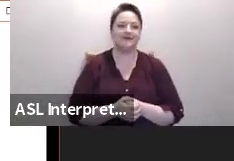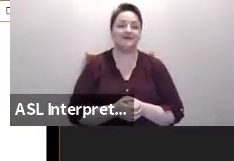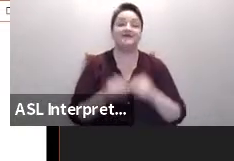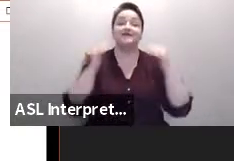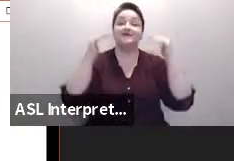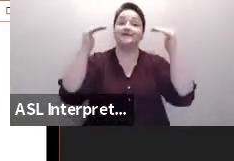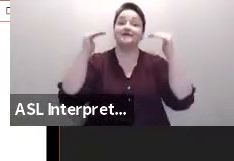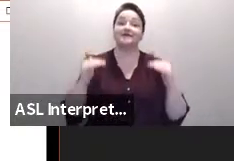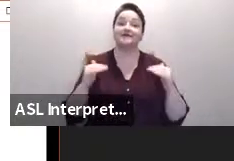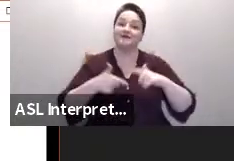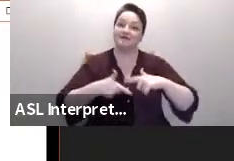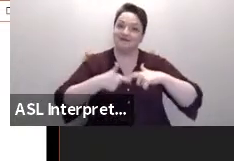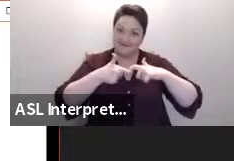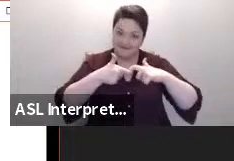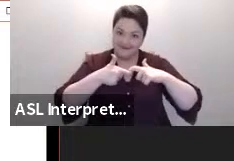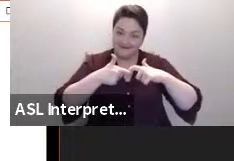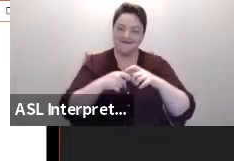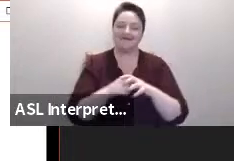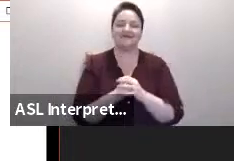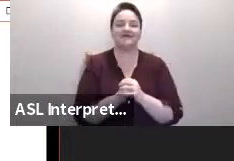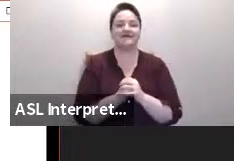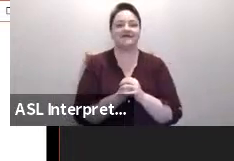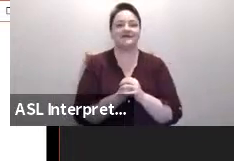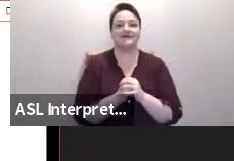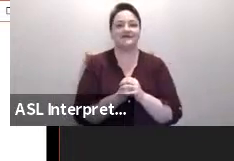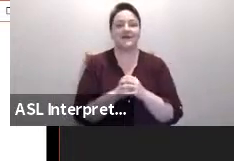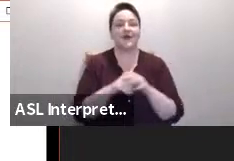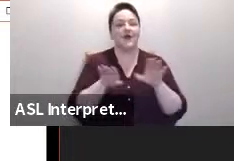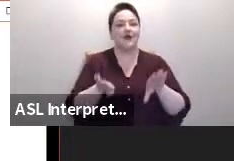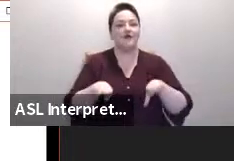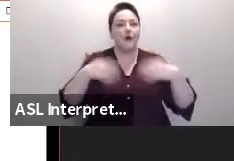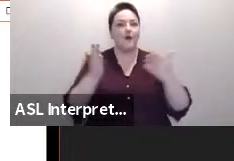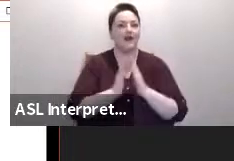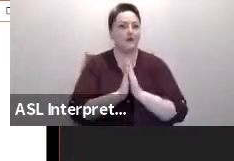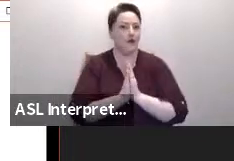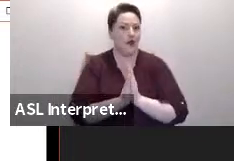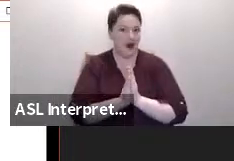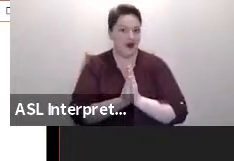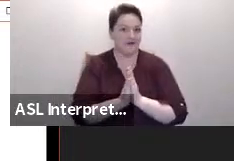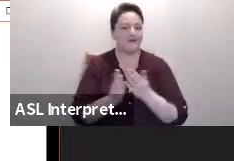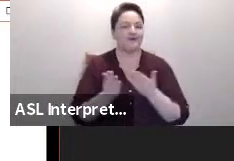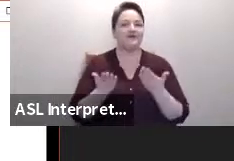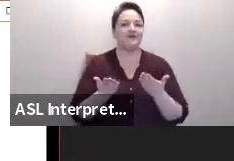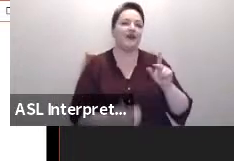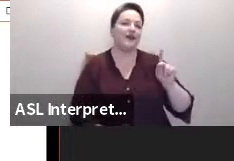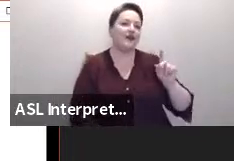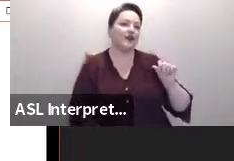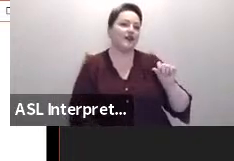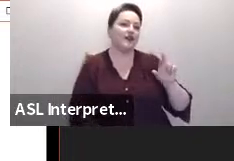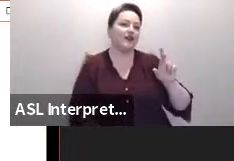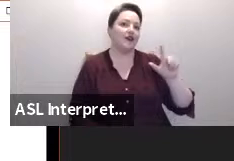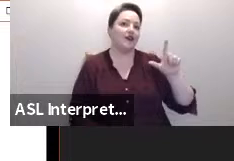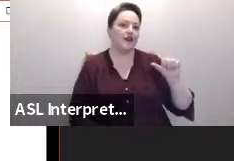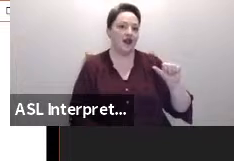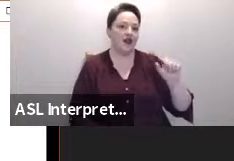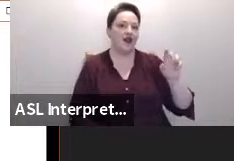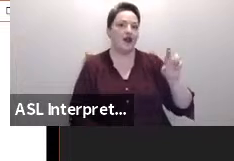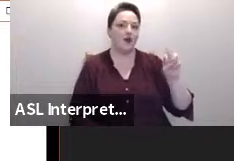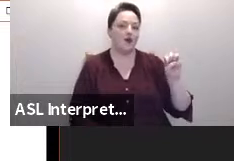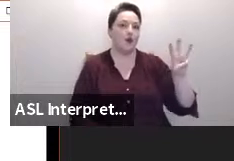Now we will pause a moment and have an opening prayer by Carla Rowe from the Baha'is of